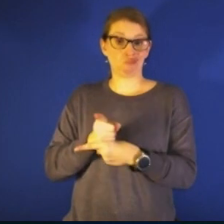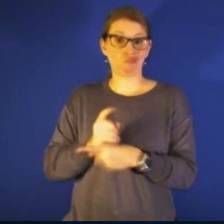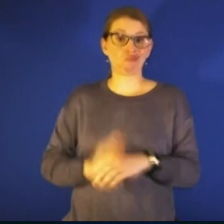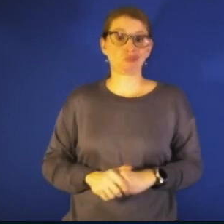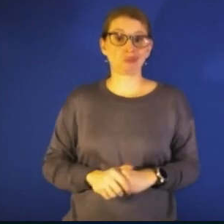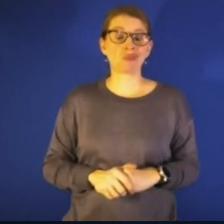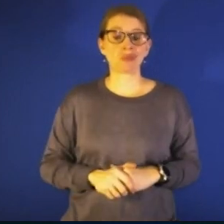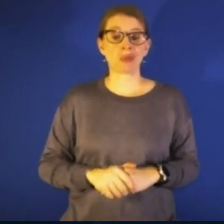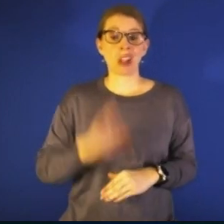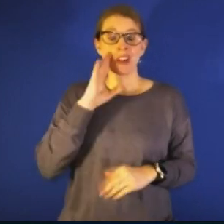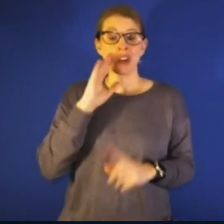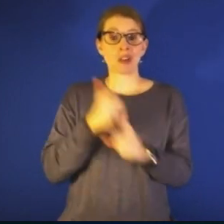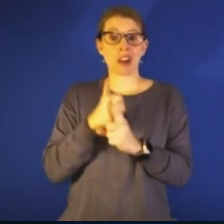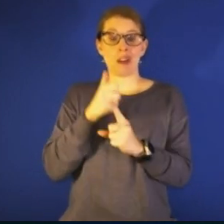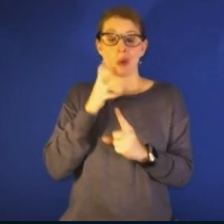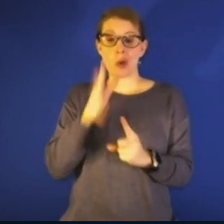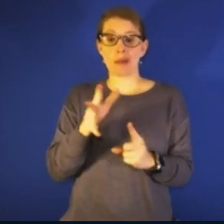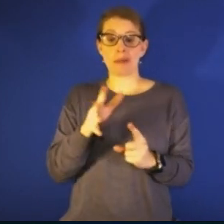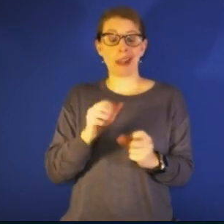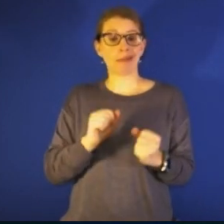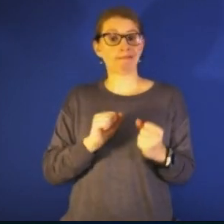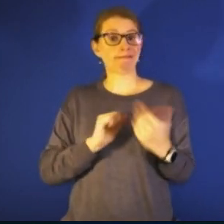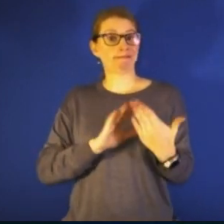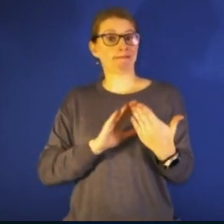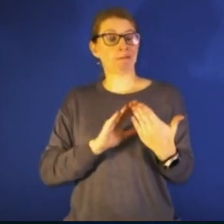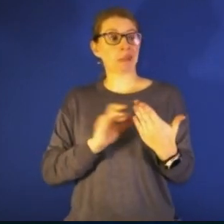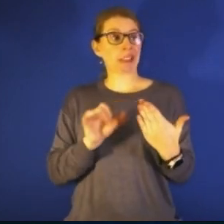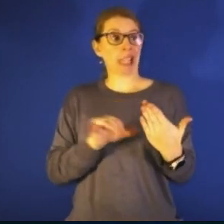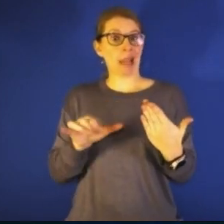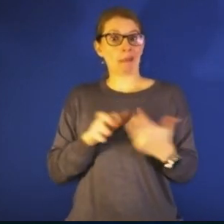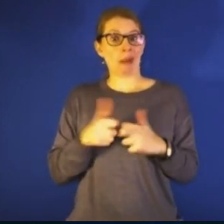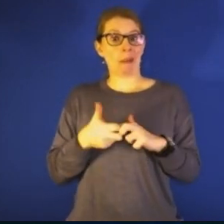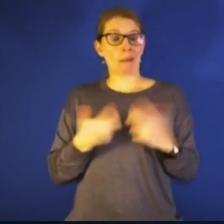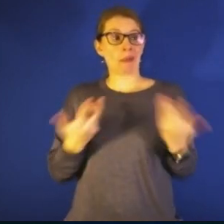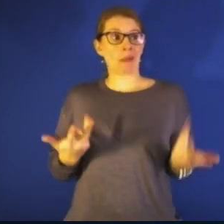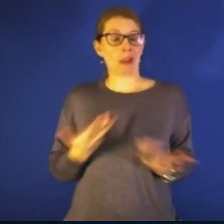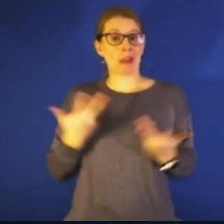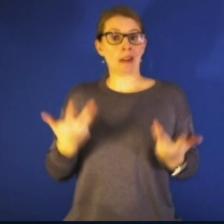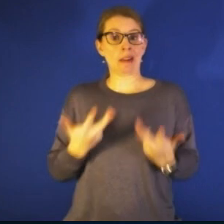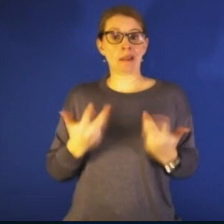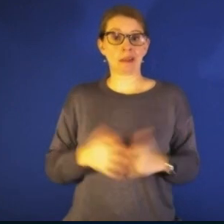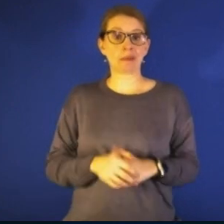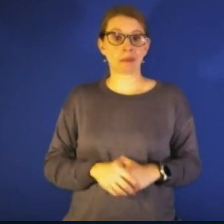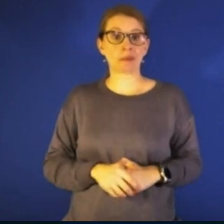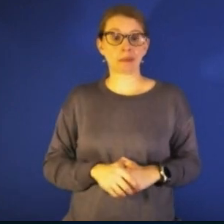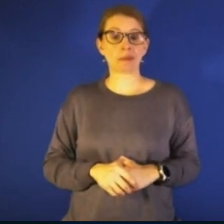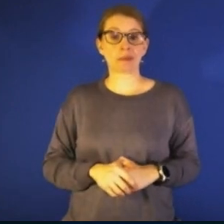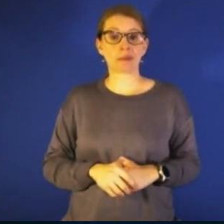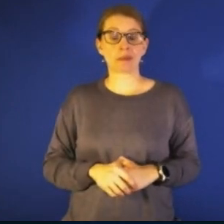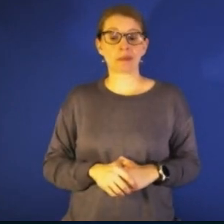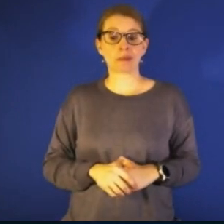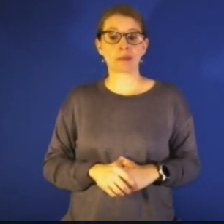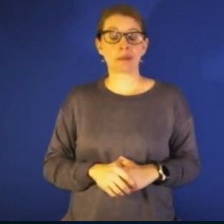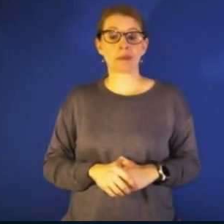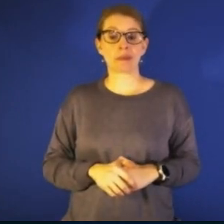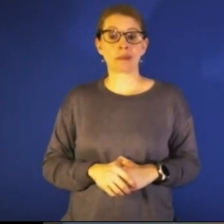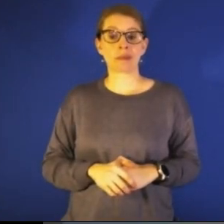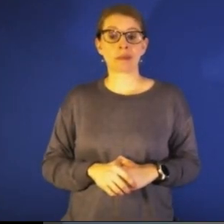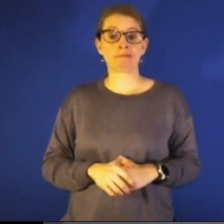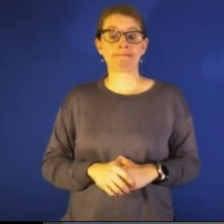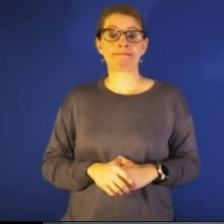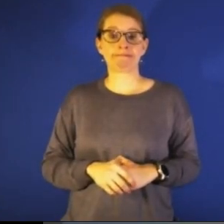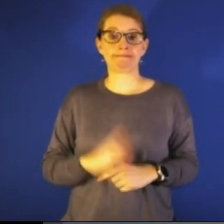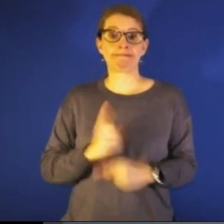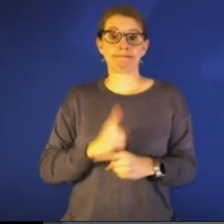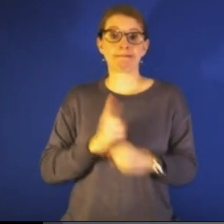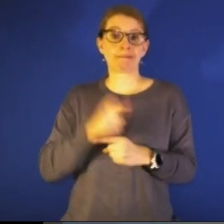know you're going to be faced with the same dilemma. How do you make sure these people get the cases when they need to get them? Yeah, in fact, we had to take some